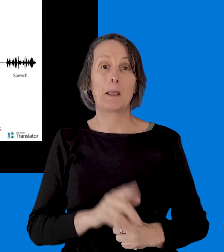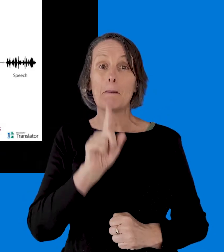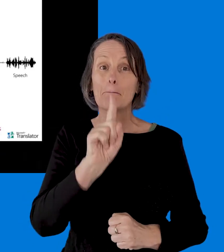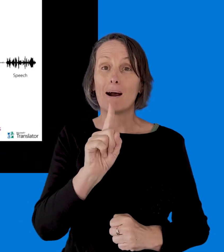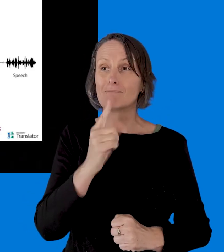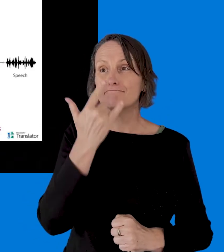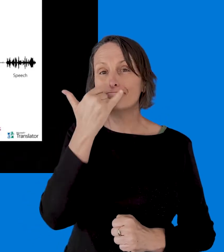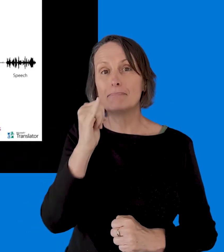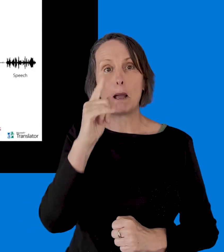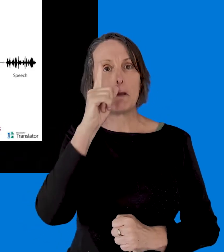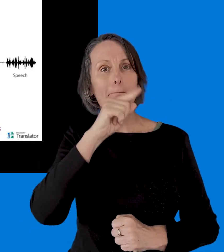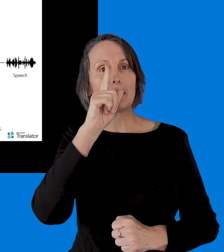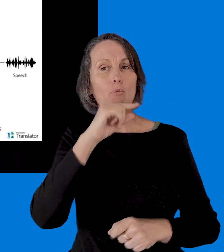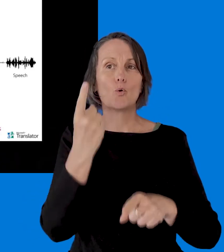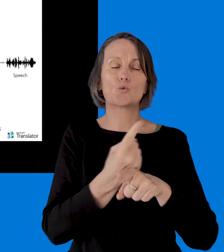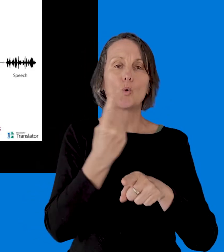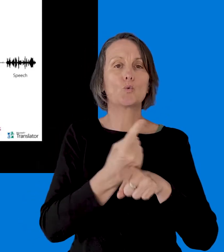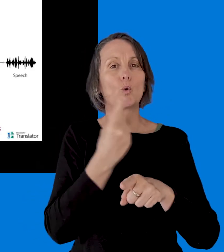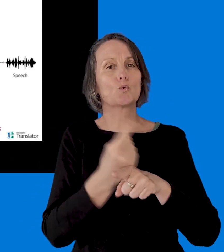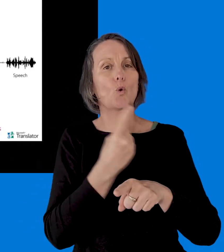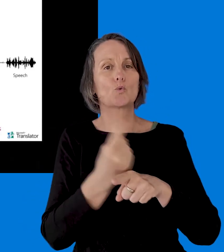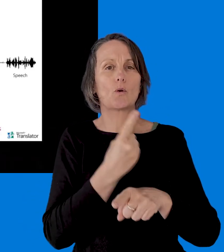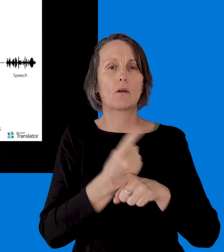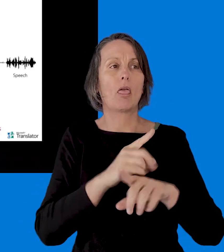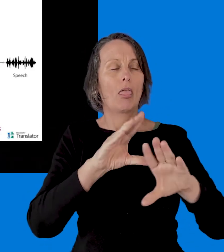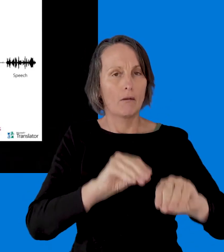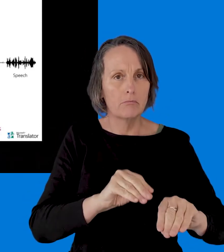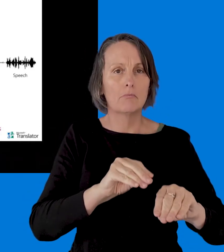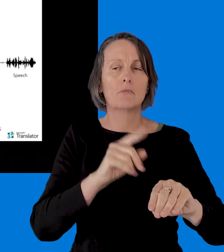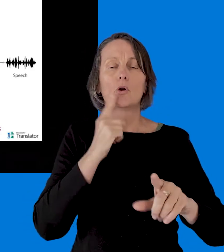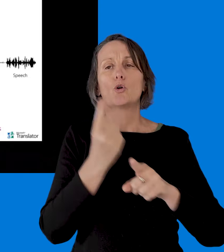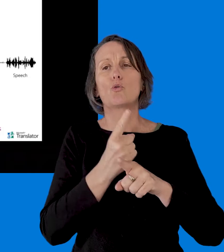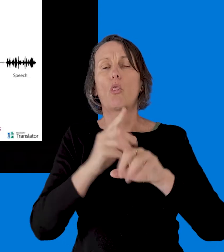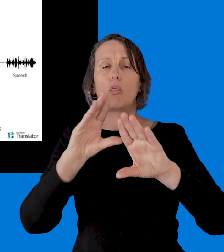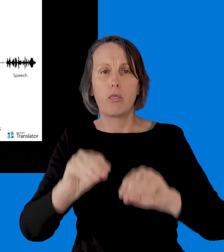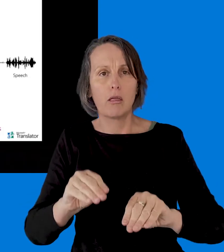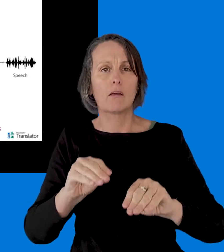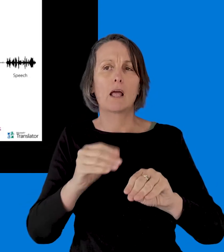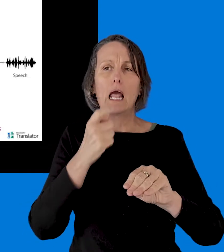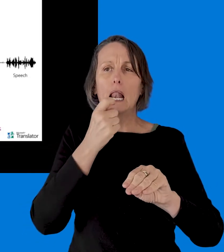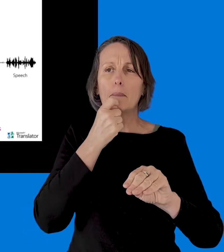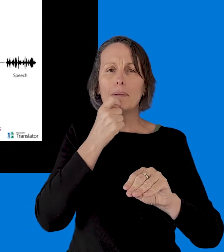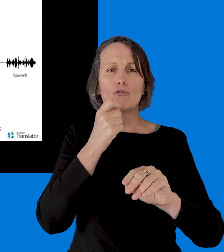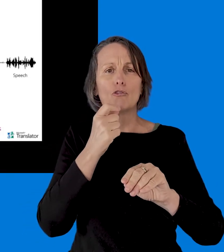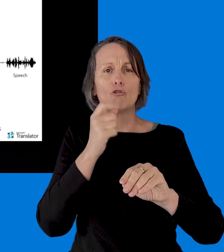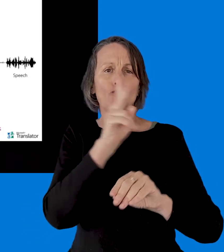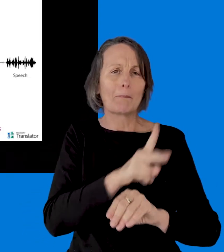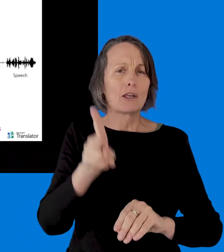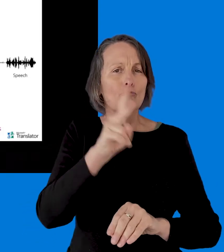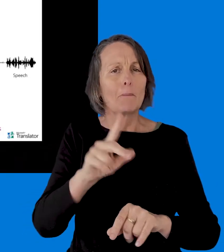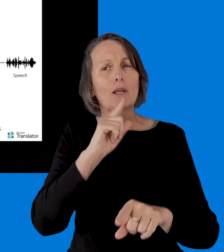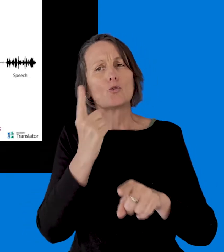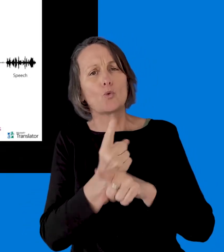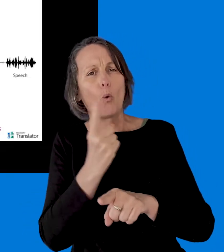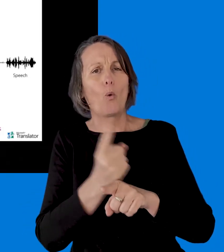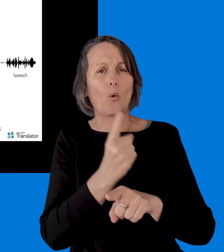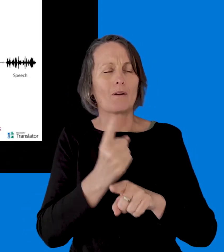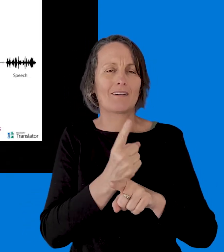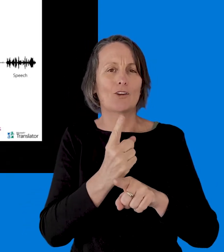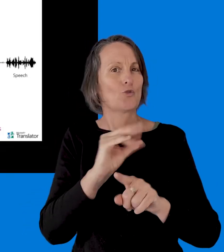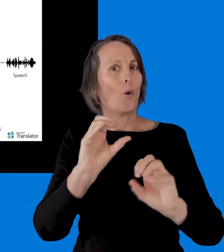happen is that we don't talk very fluently. When we talk, a lot of times there are pauses and pause words, and we repeat words and stuff like